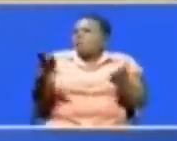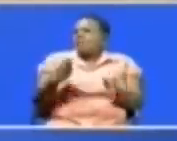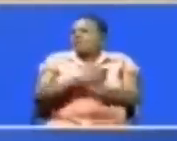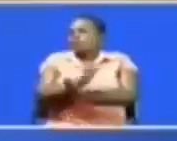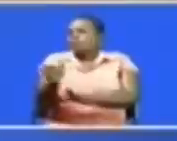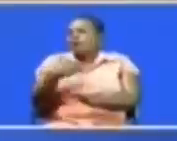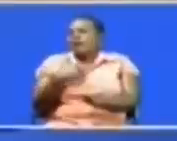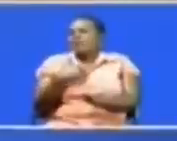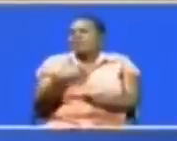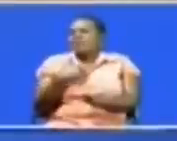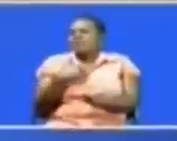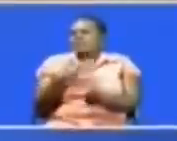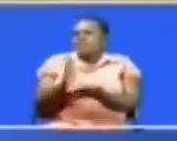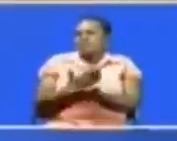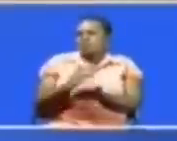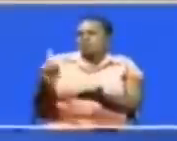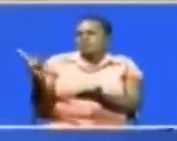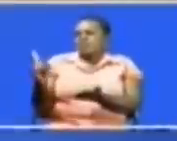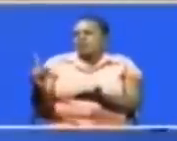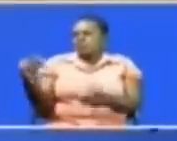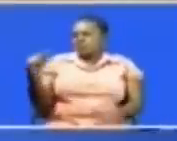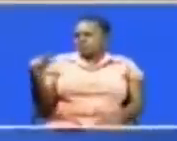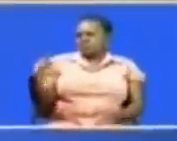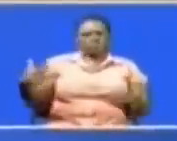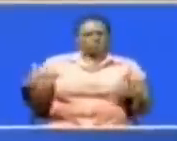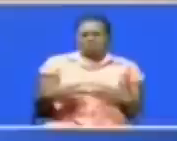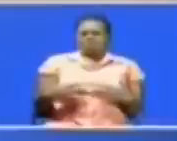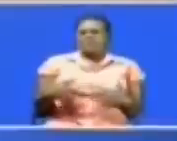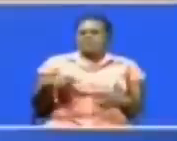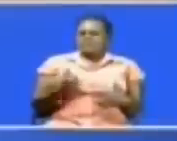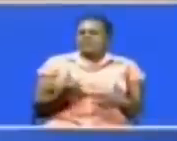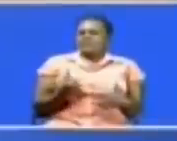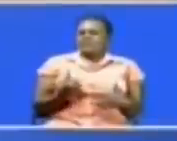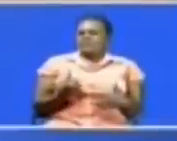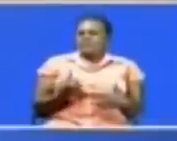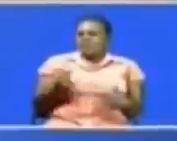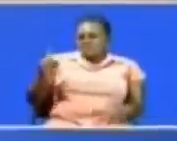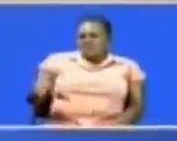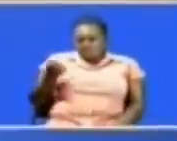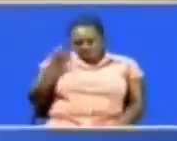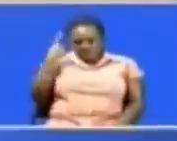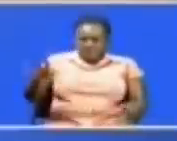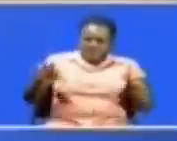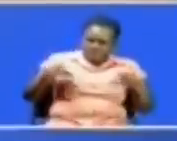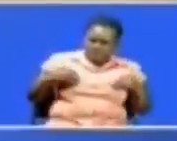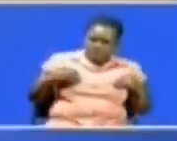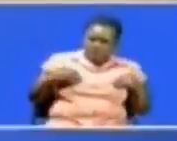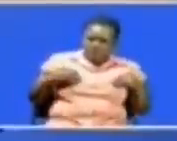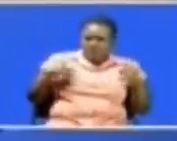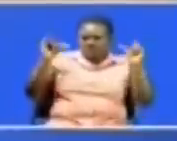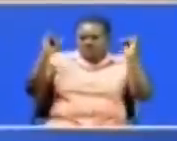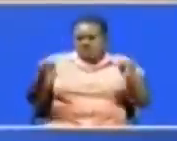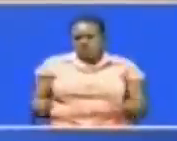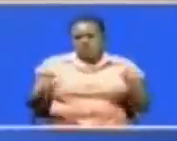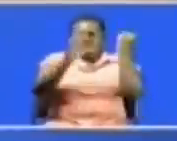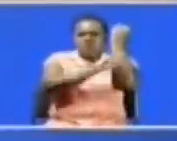can you count between Nairobi and Gatundu? You know, it's ridiculous. So for us, really, we have to understand and appreciate that we live in a new country where there